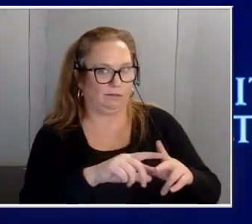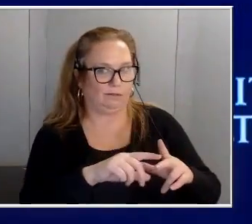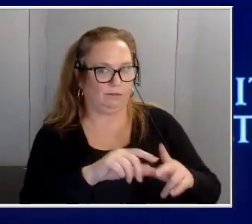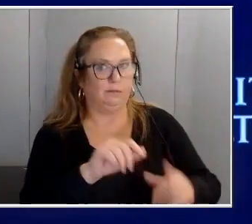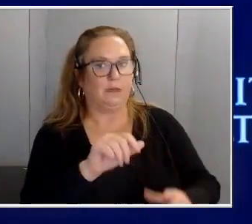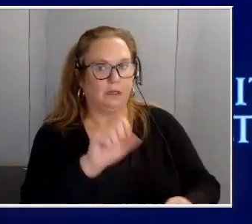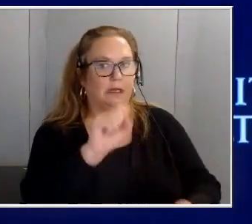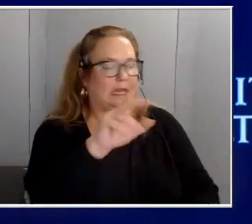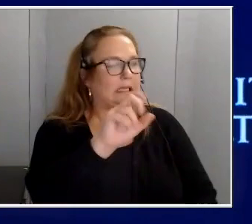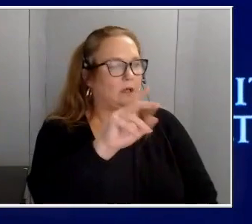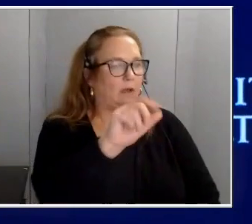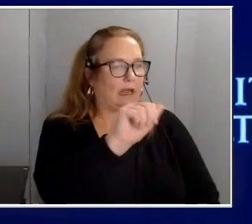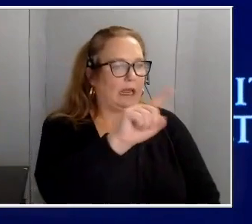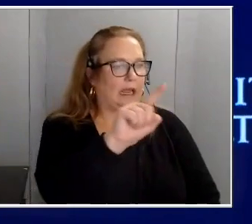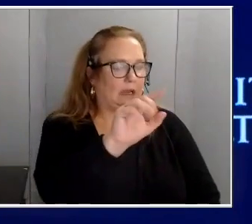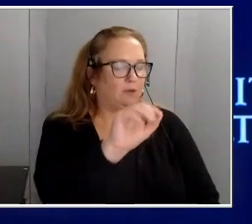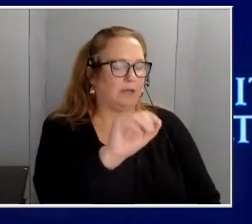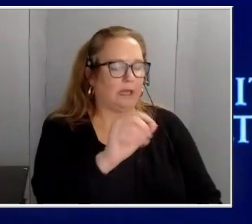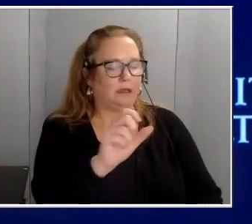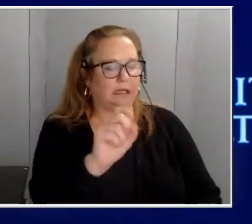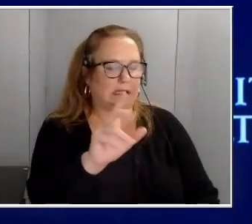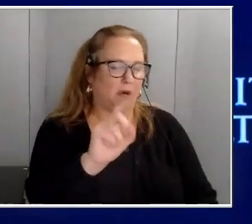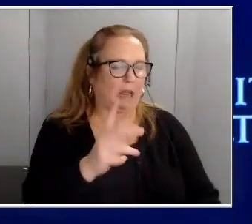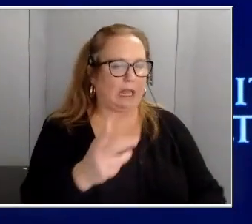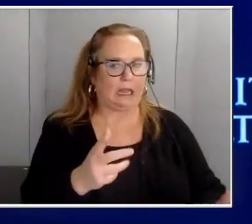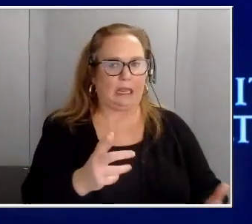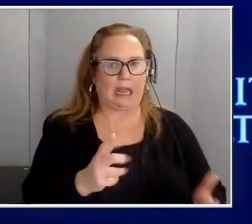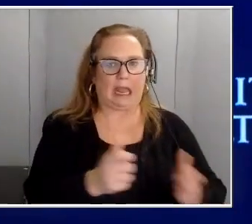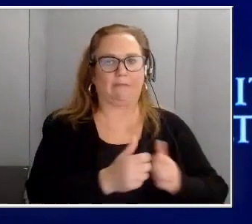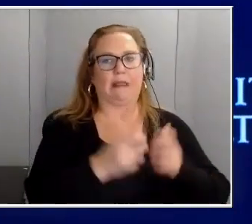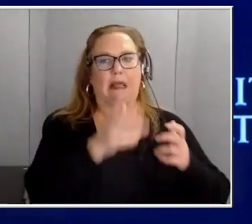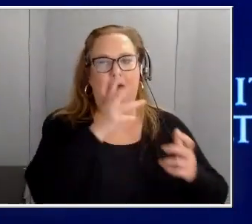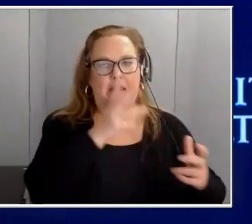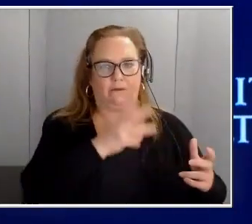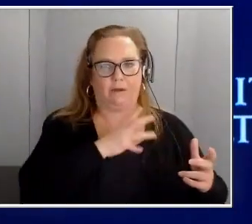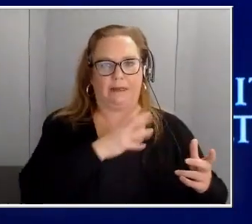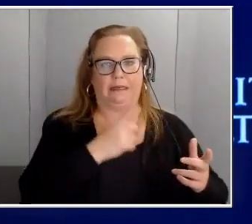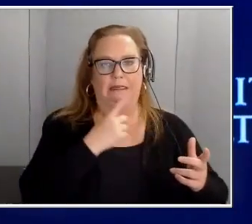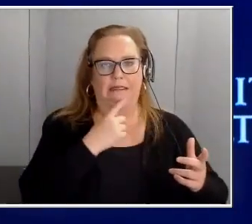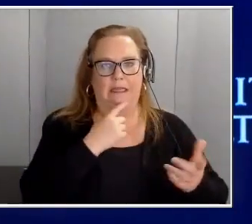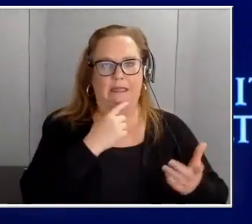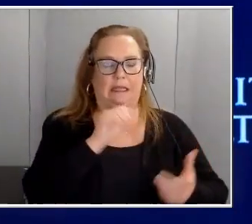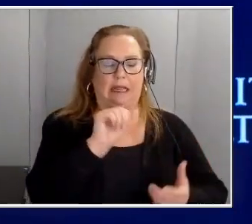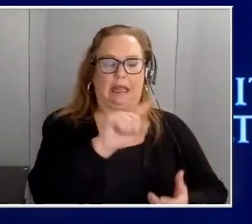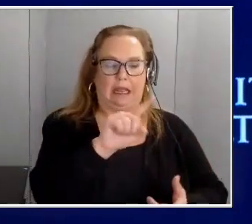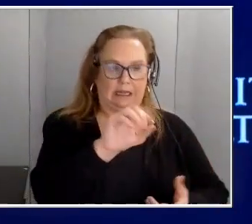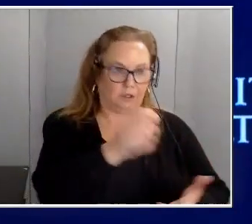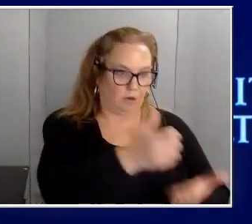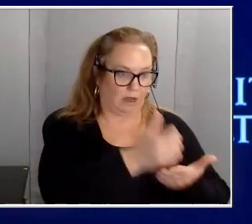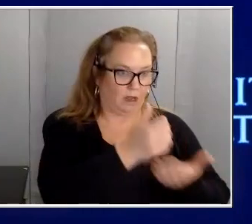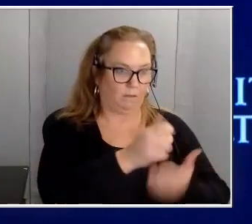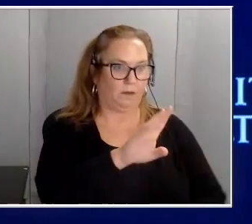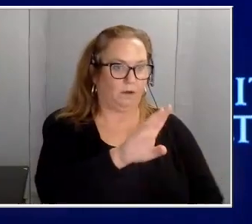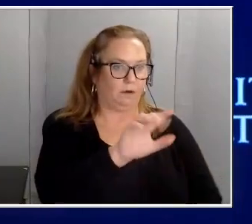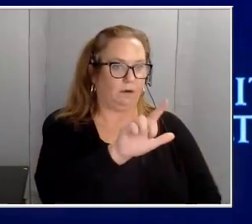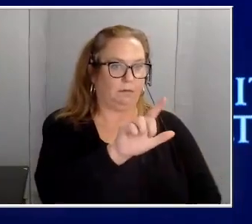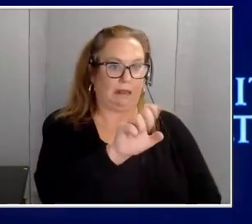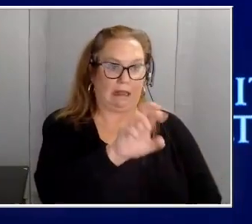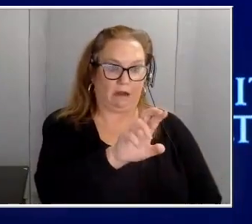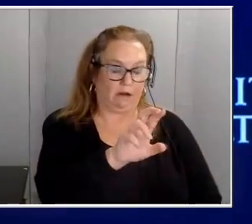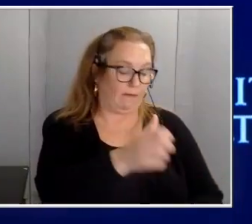okay place to start. I have a lot of women who say that really helps their bladder, and if it helps you, that is